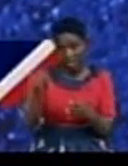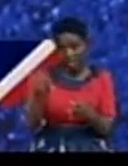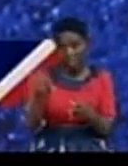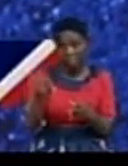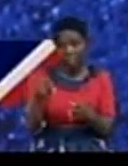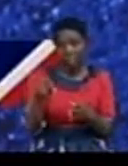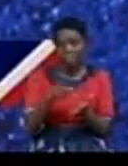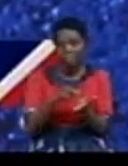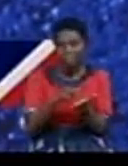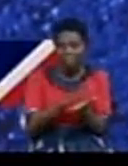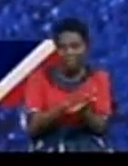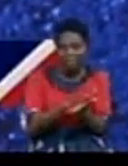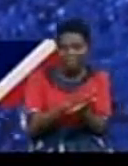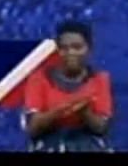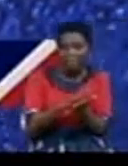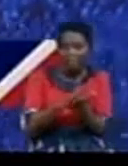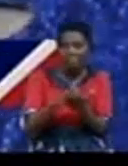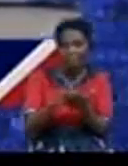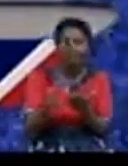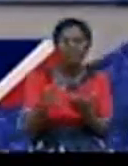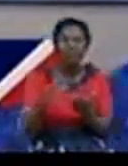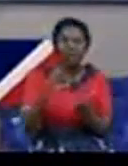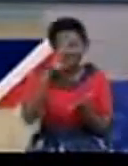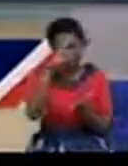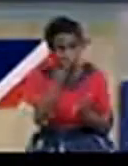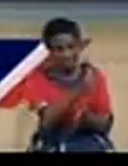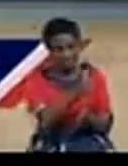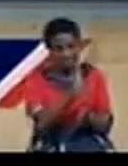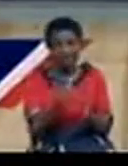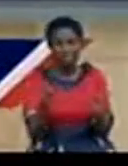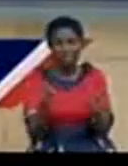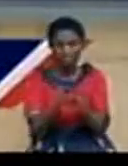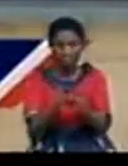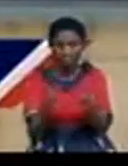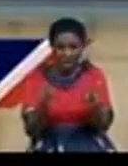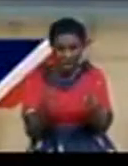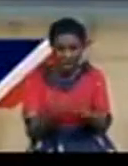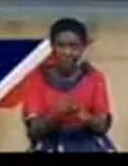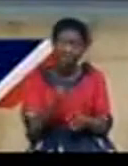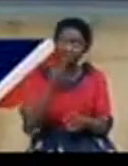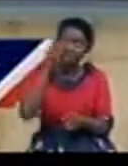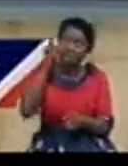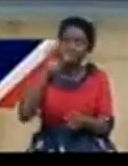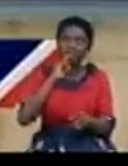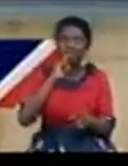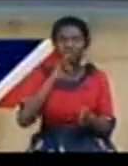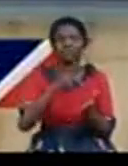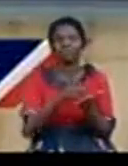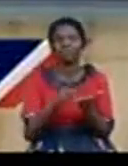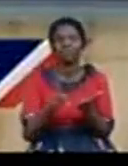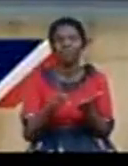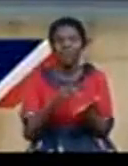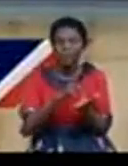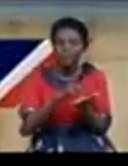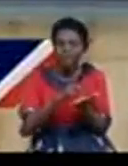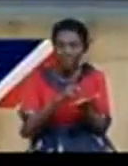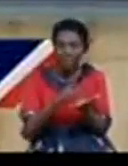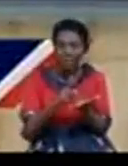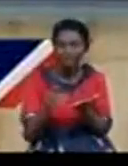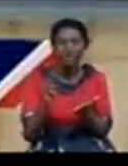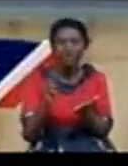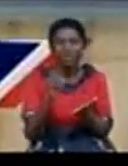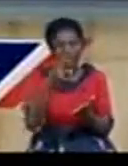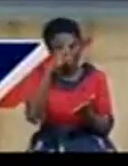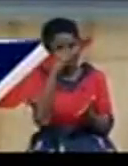purifies himself even as he is pure. Purifies himself. That doesn't